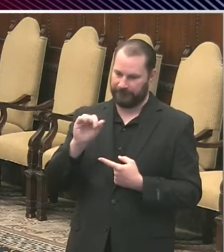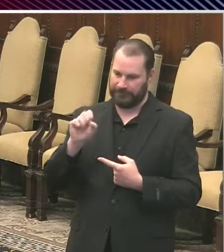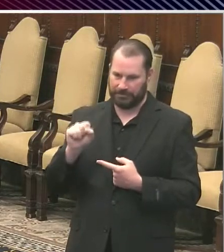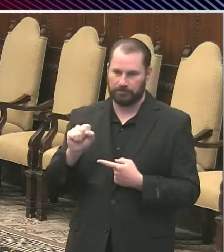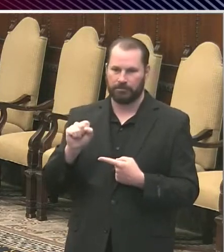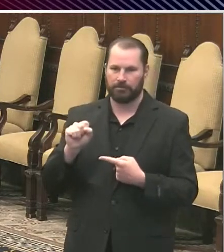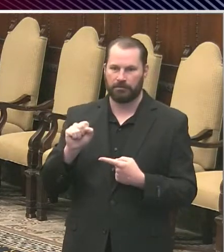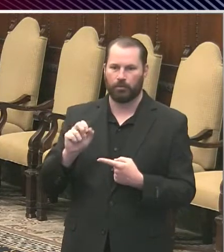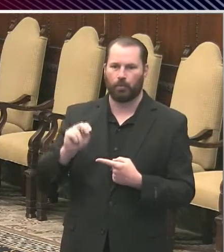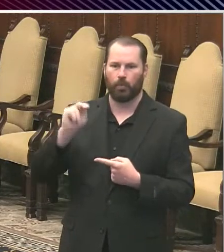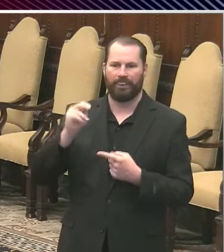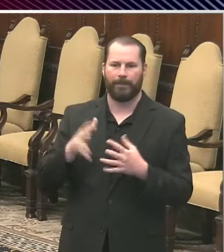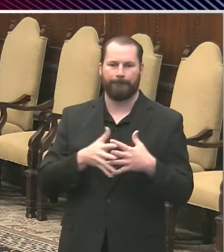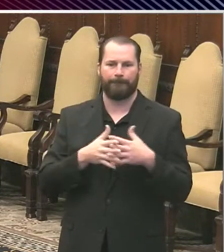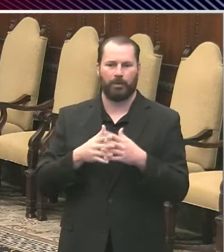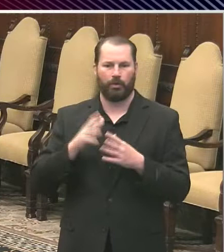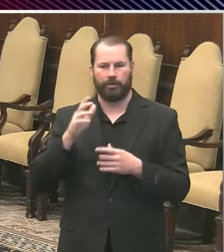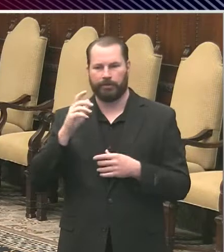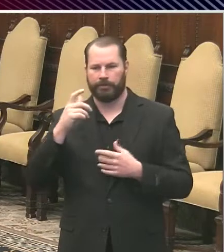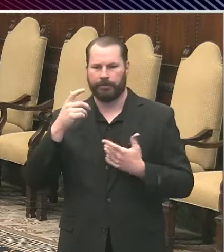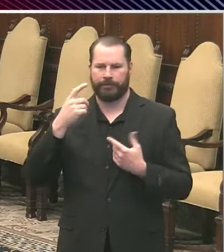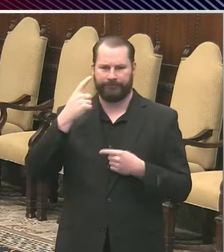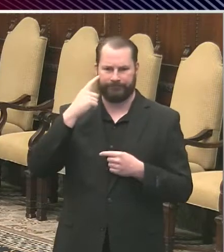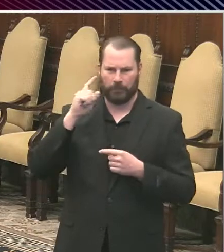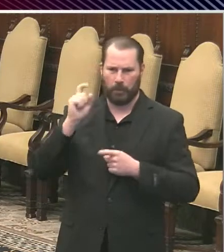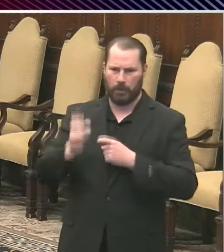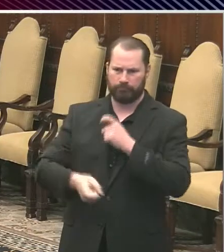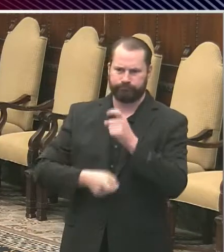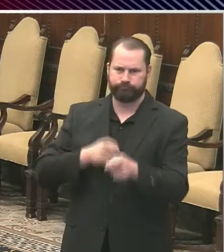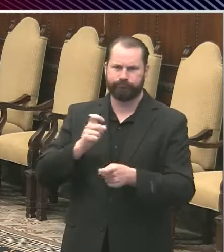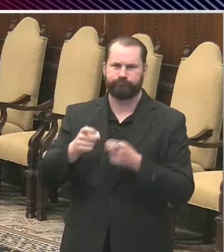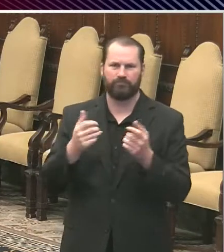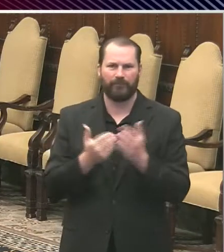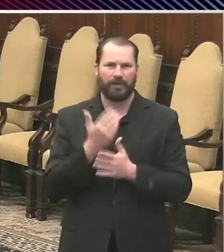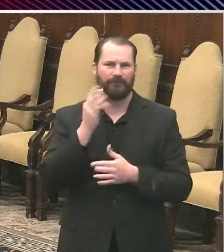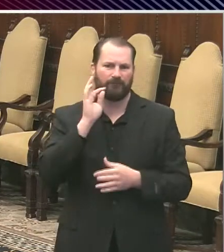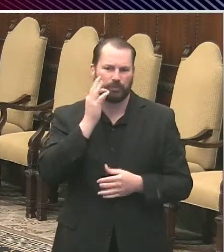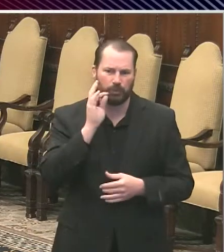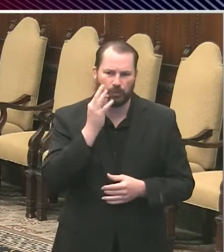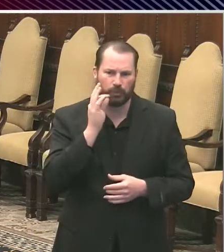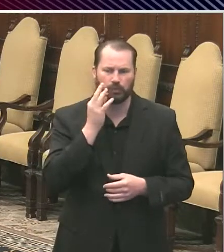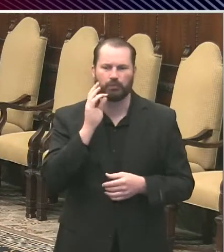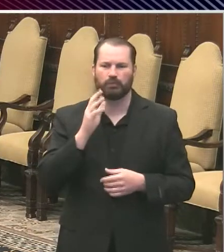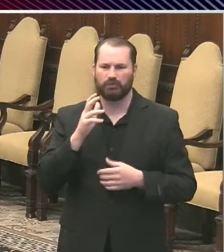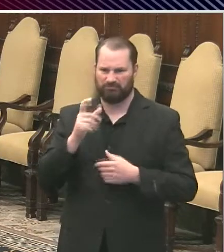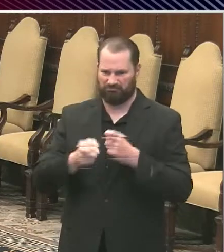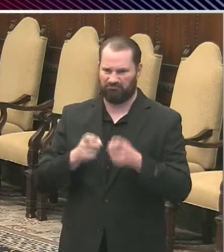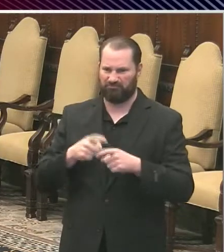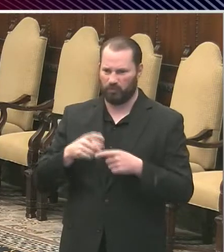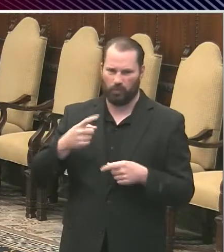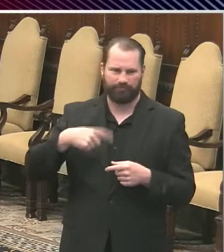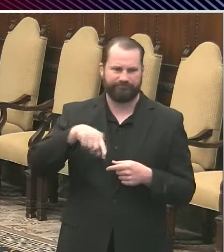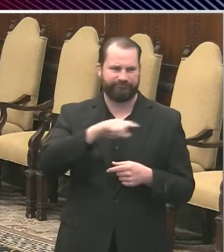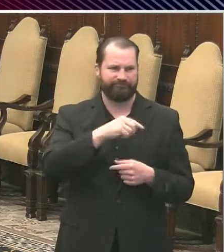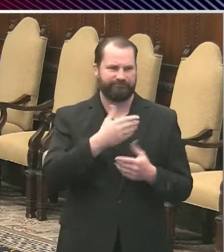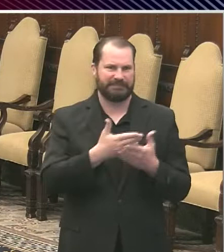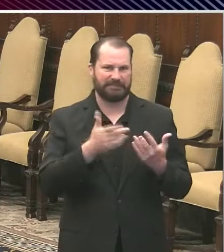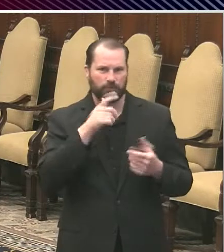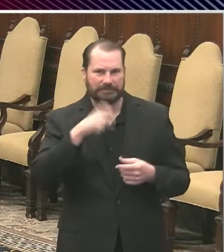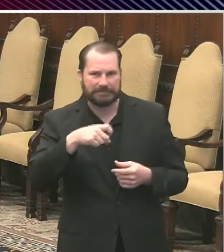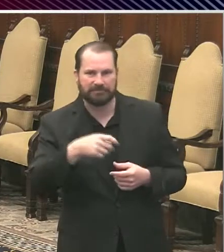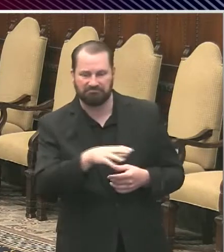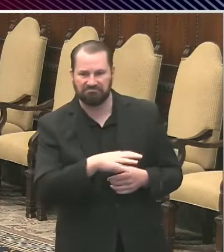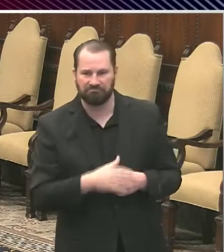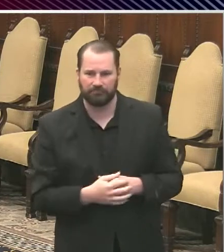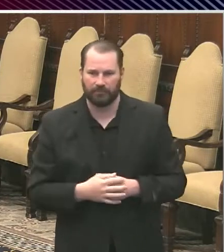fruit each week to aid the city's food access efforts. In the midst of the COVID-19 pandemic, Philadelphia has received some